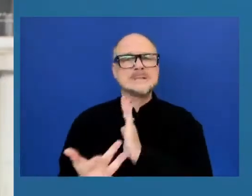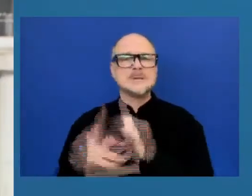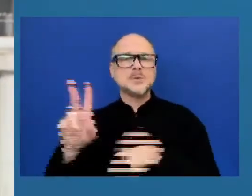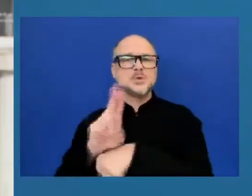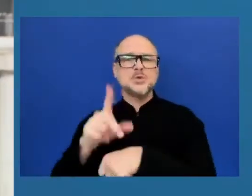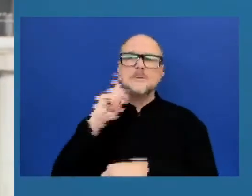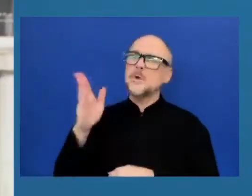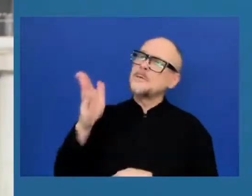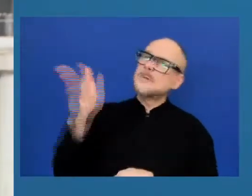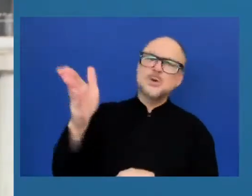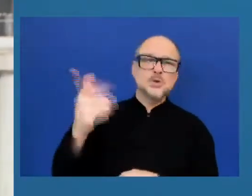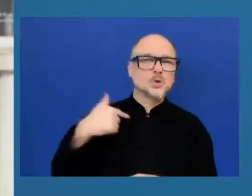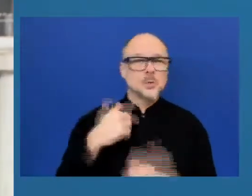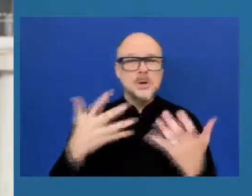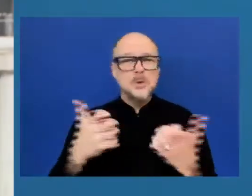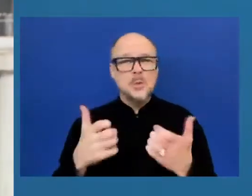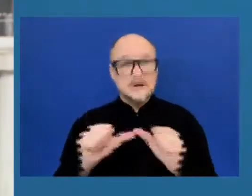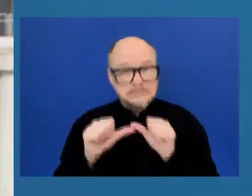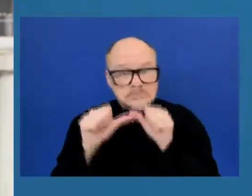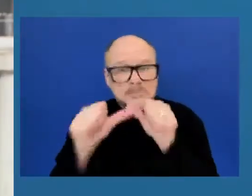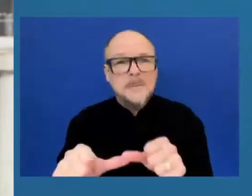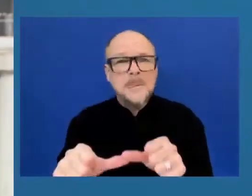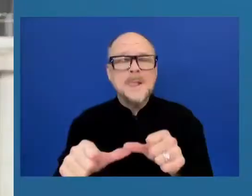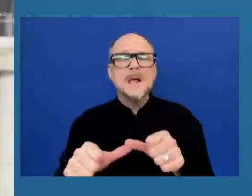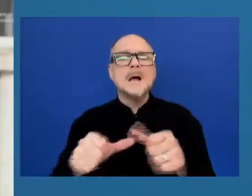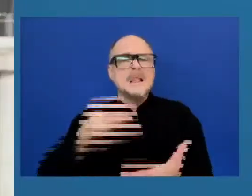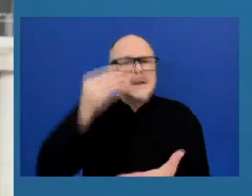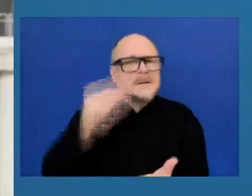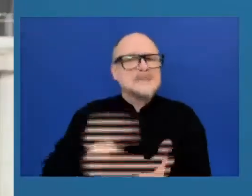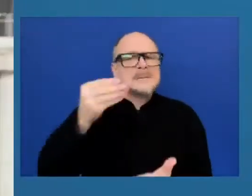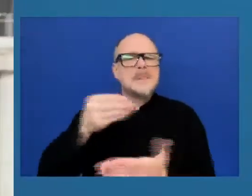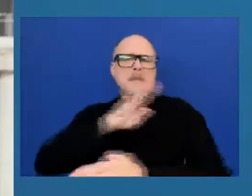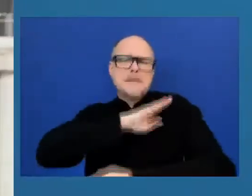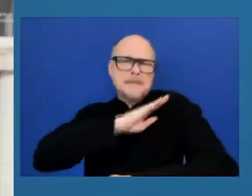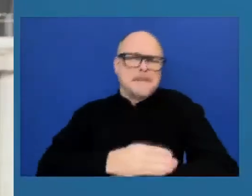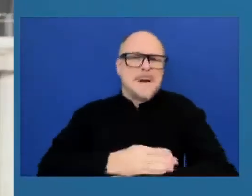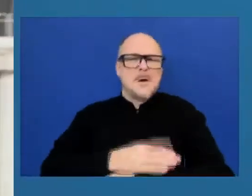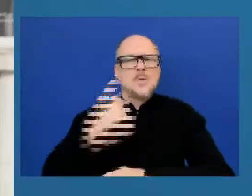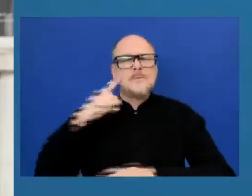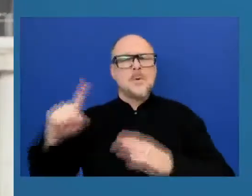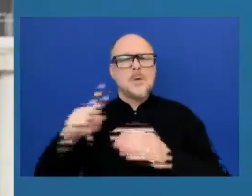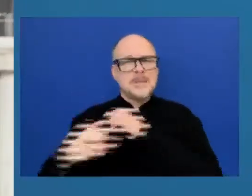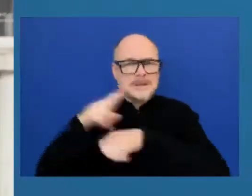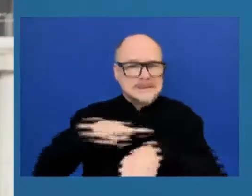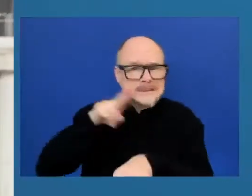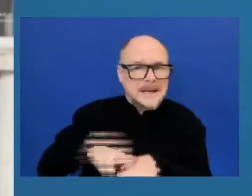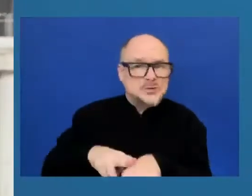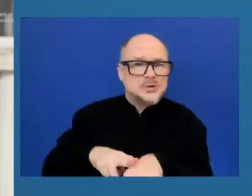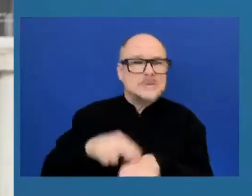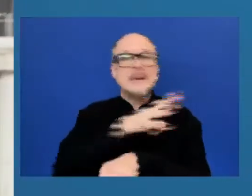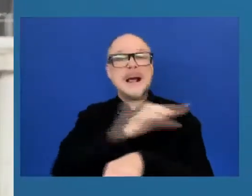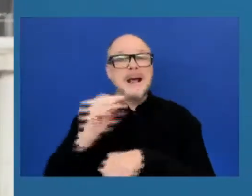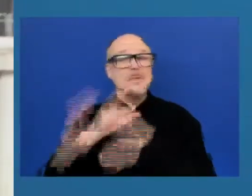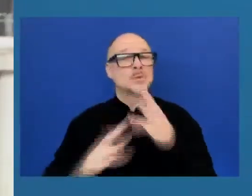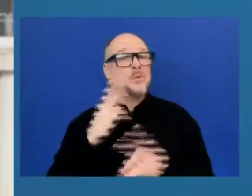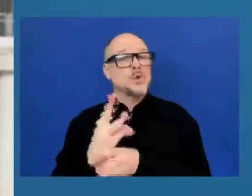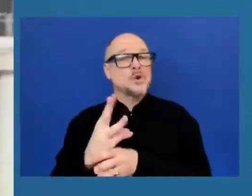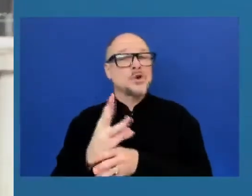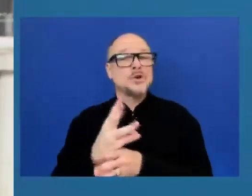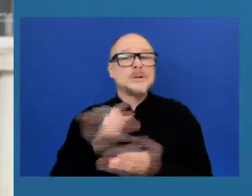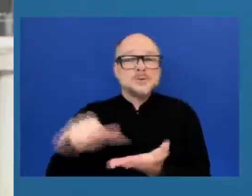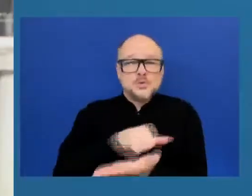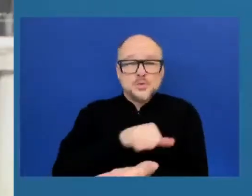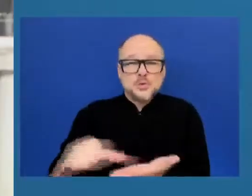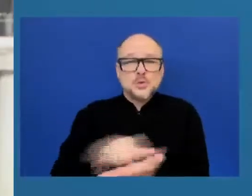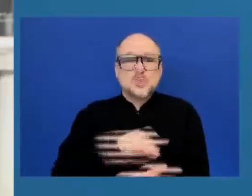want to continue to be an economic powerhouse for the nation and the world, we need reliable power. And once again,